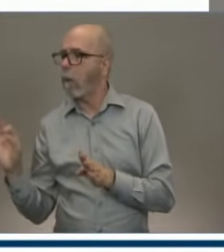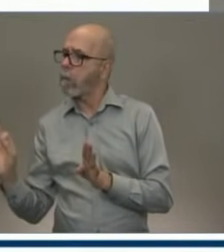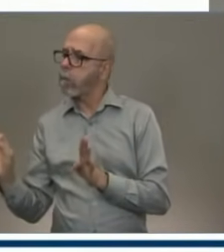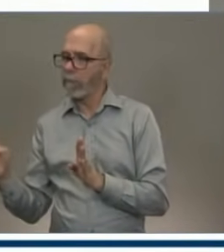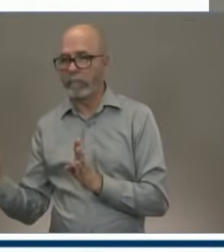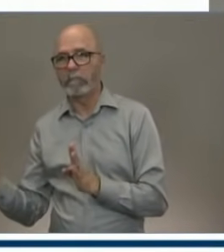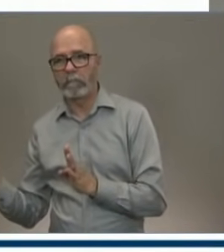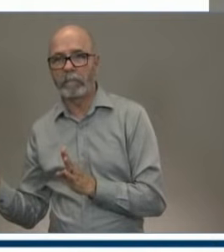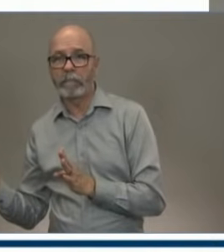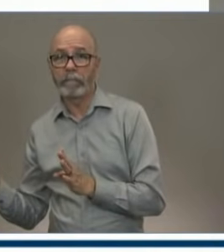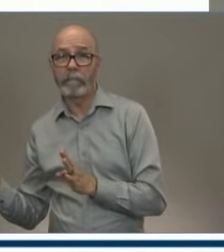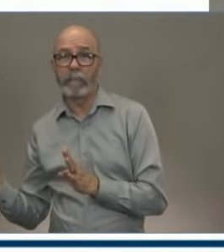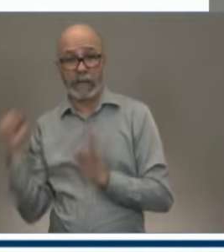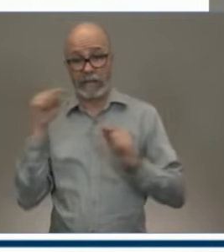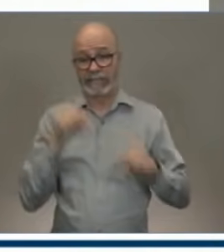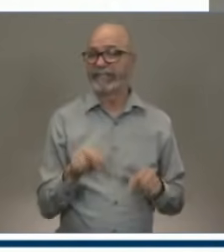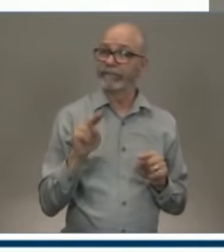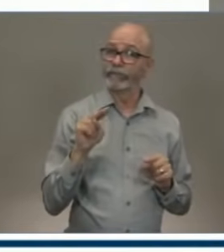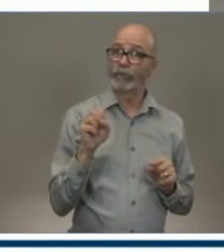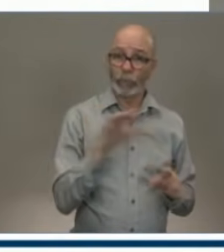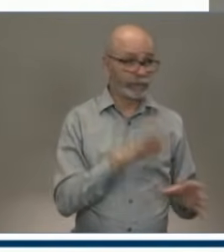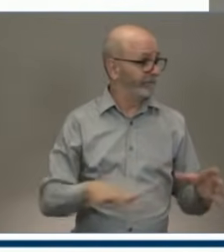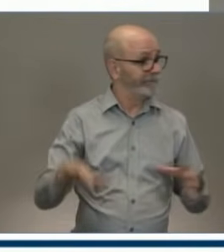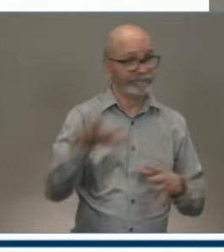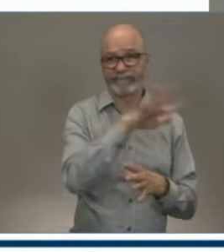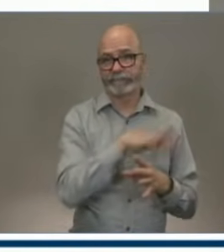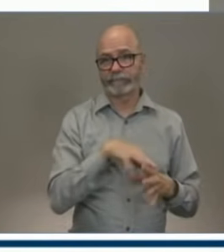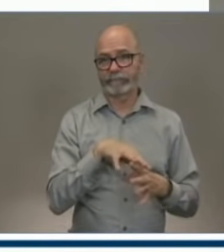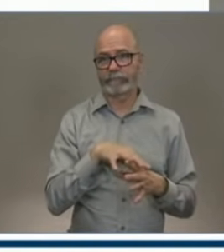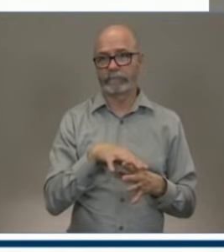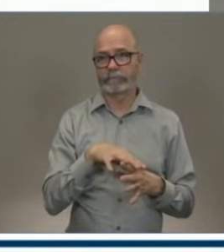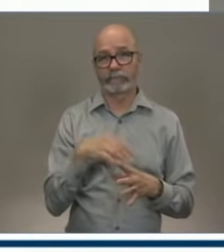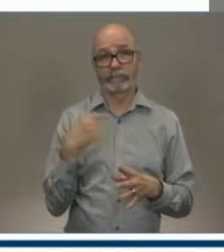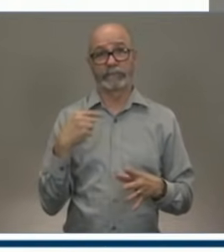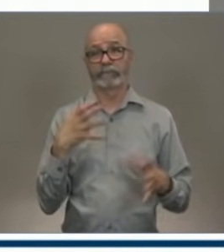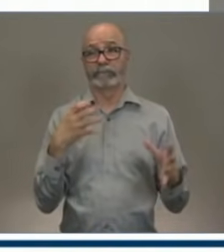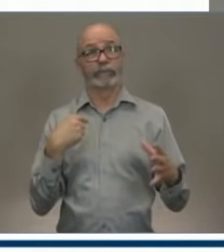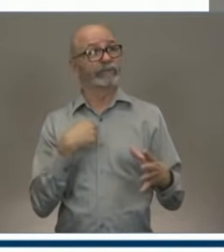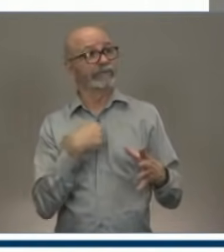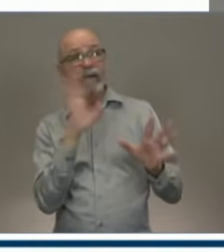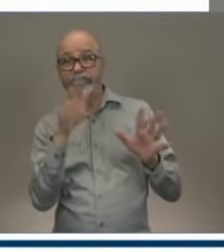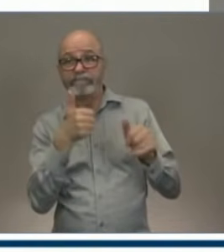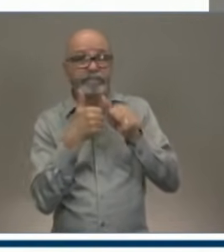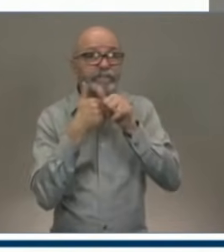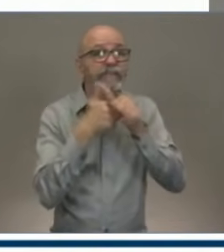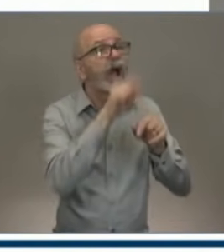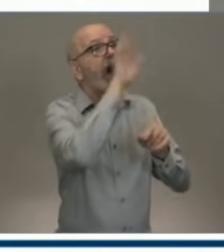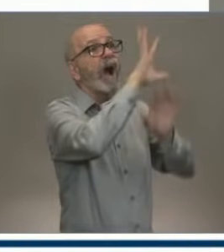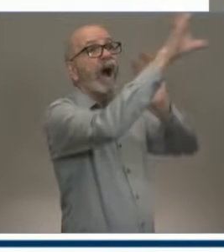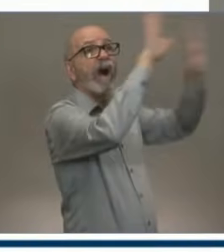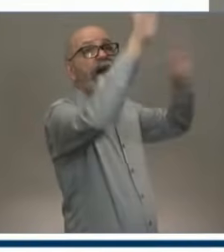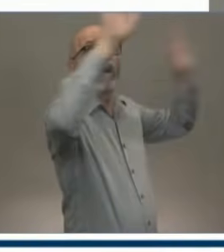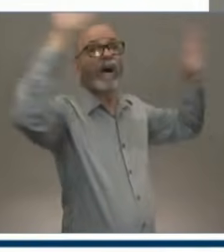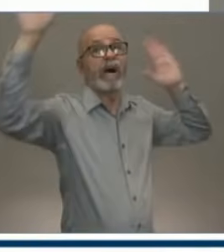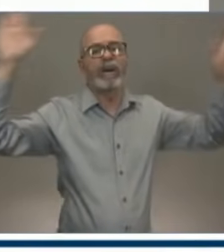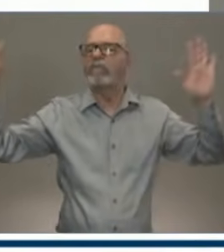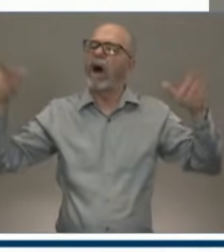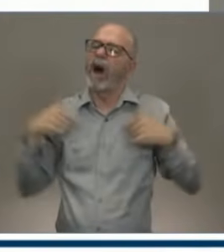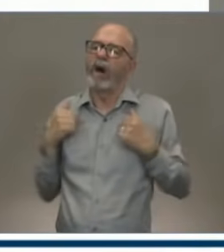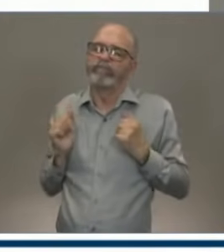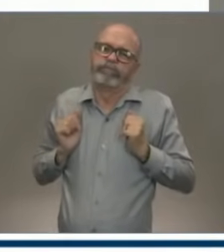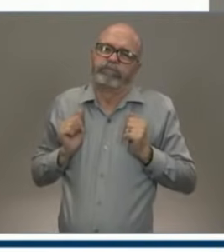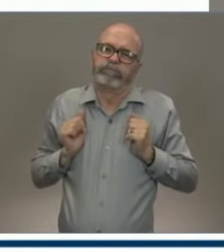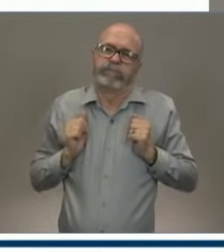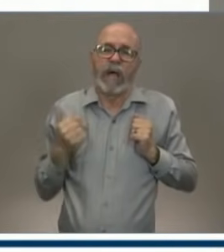our epidemiology justify moving off the approved schedule. We've had a conversation earlier this week